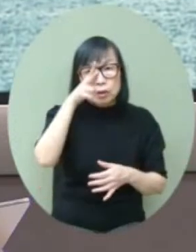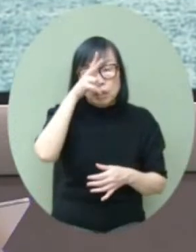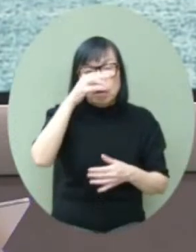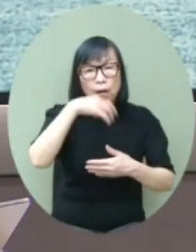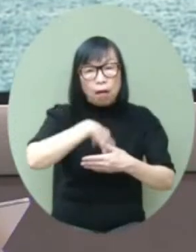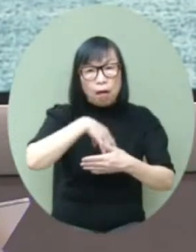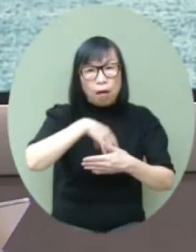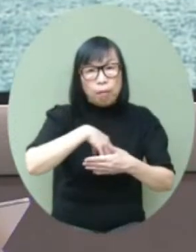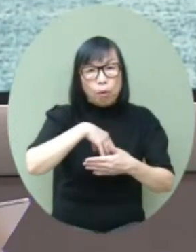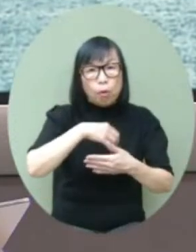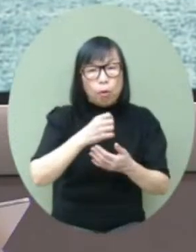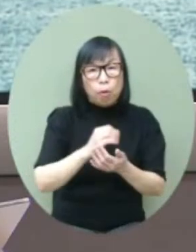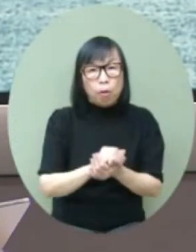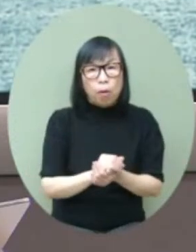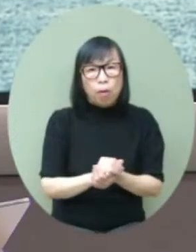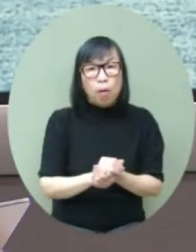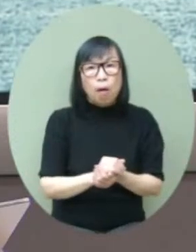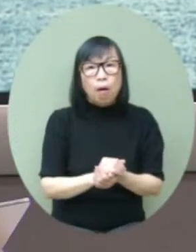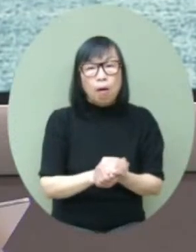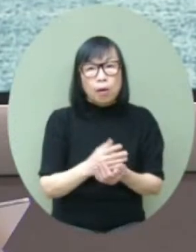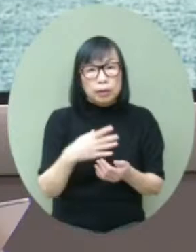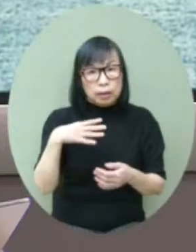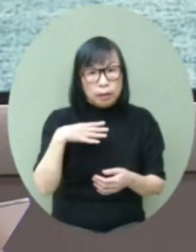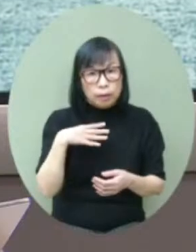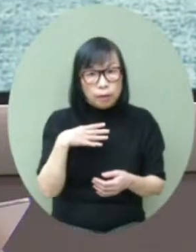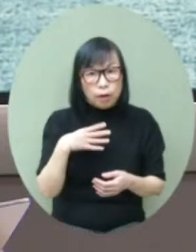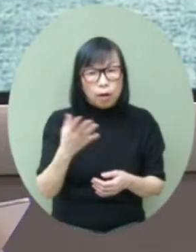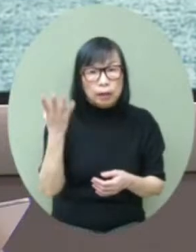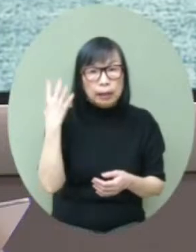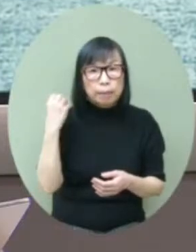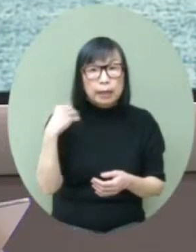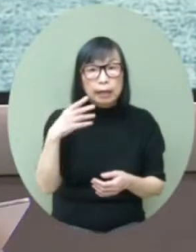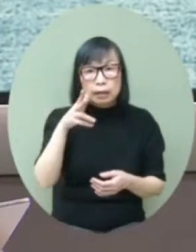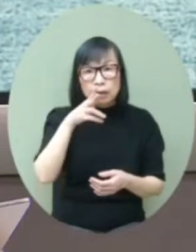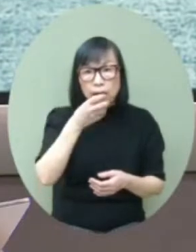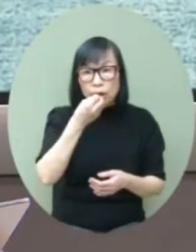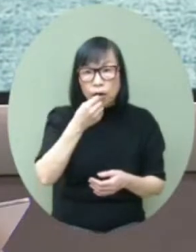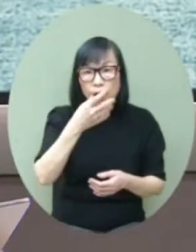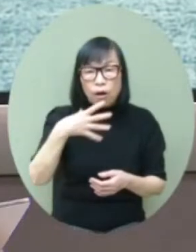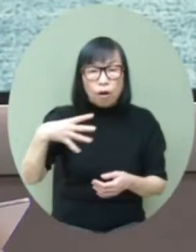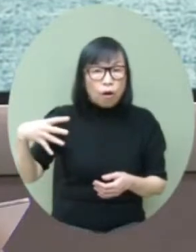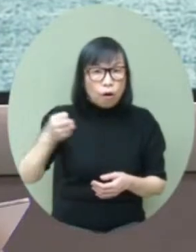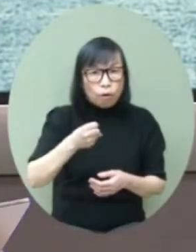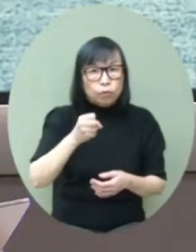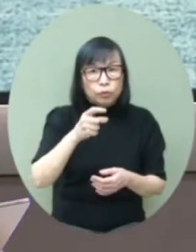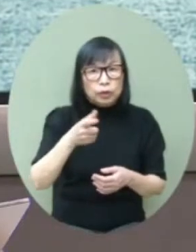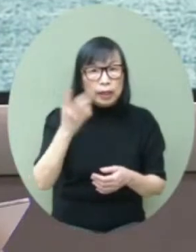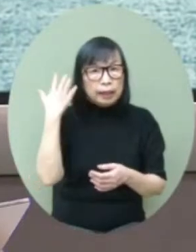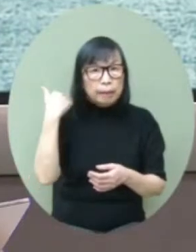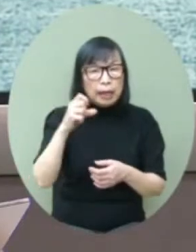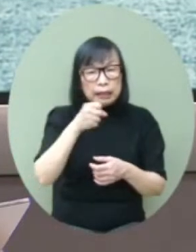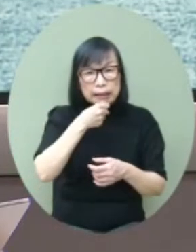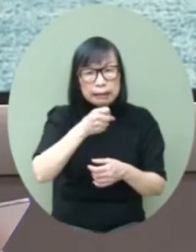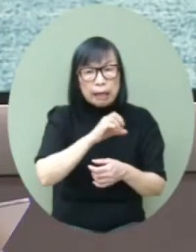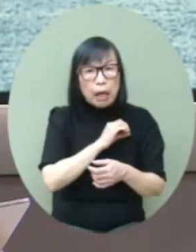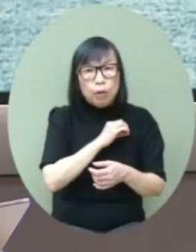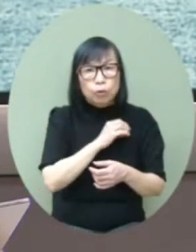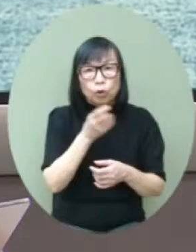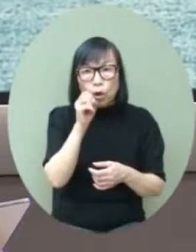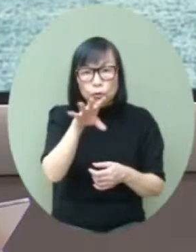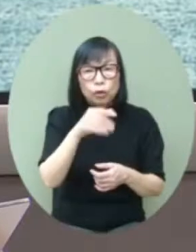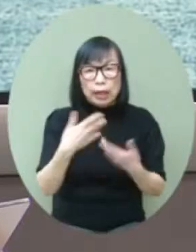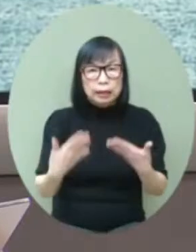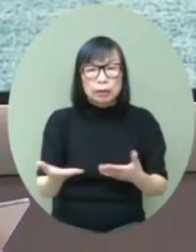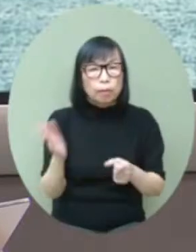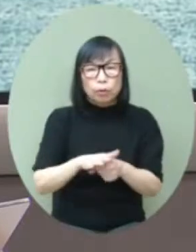question regarding the internal operation of the government, the CE at the press conference already have